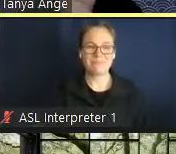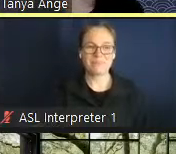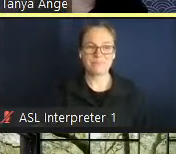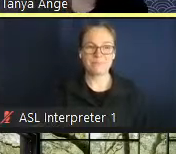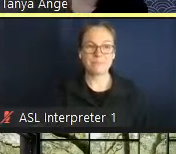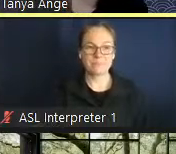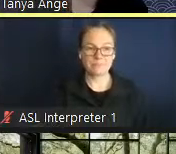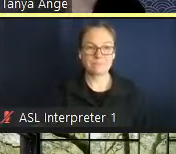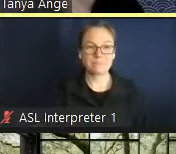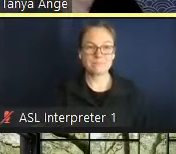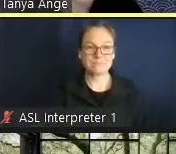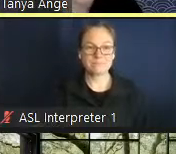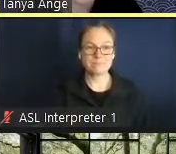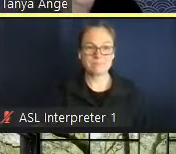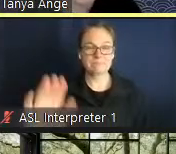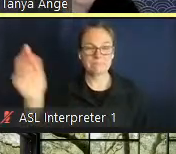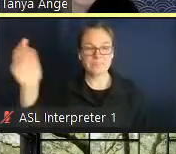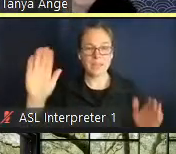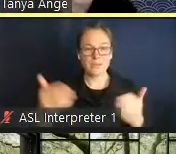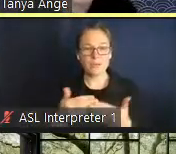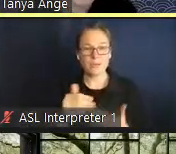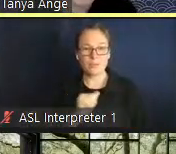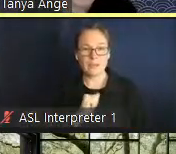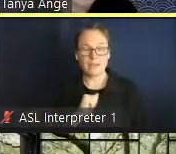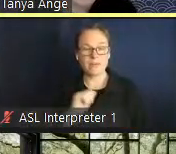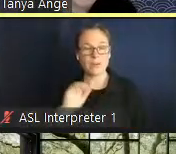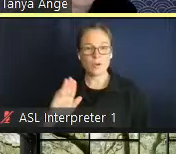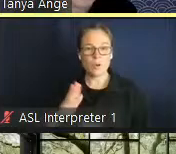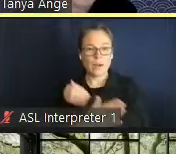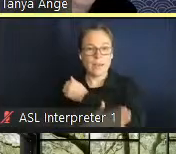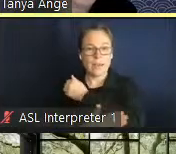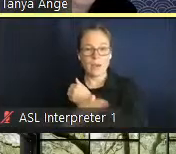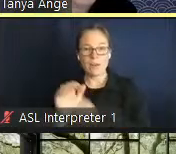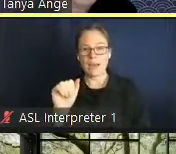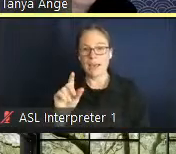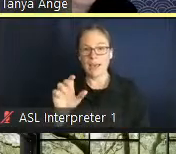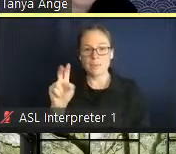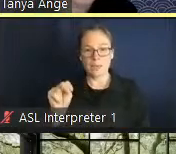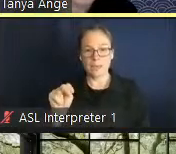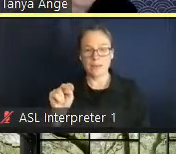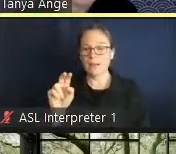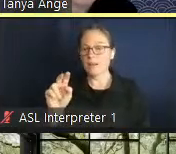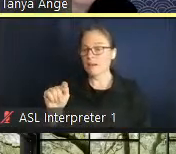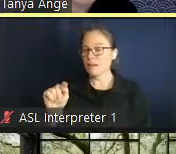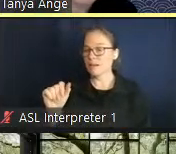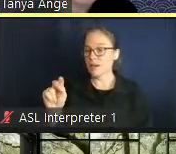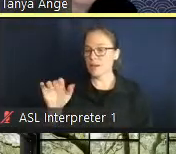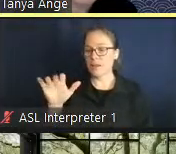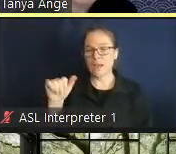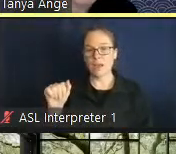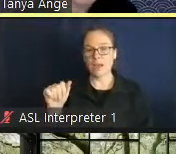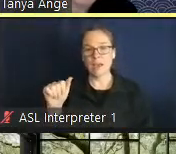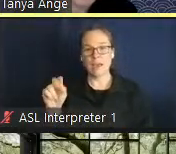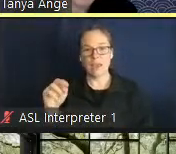And I'd like to introduce myself. I am your County Administrator, Tanya Angie. Next slide.